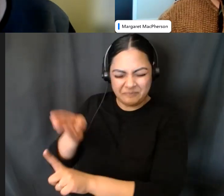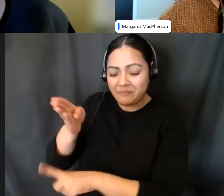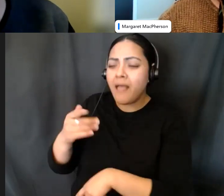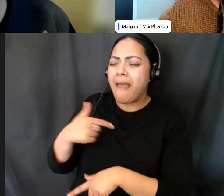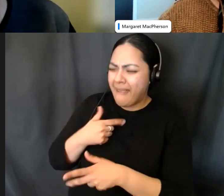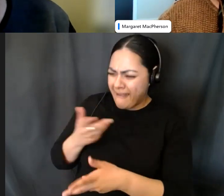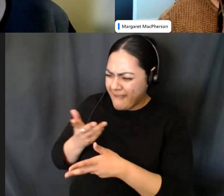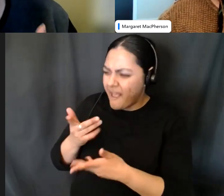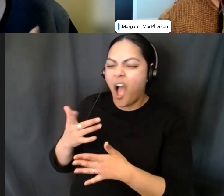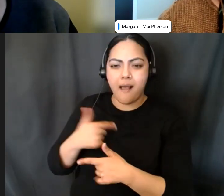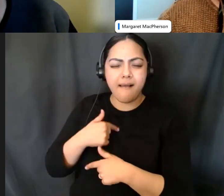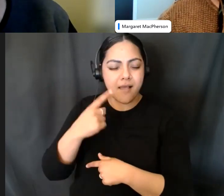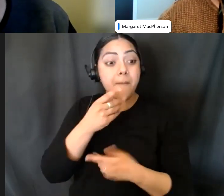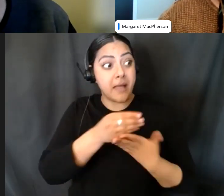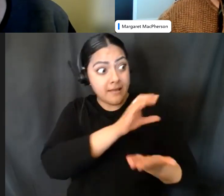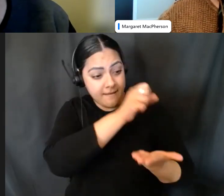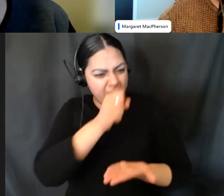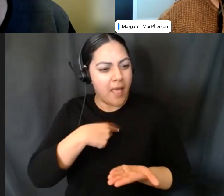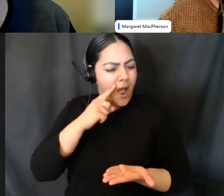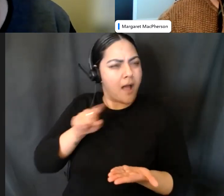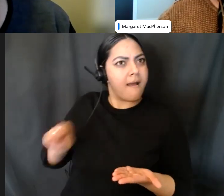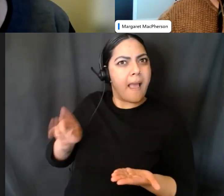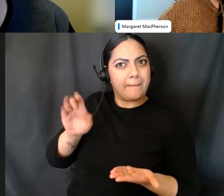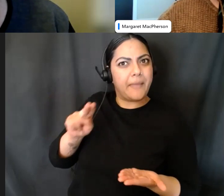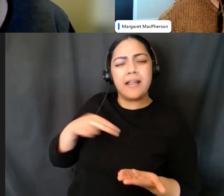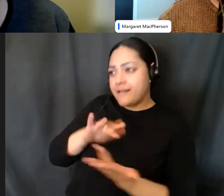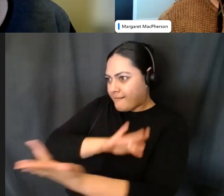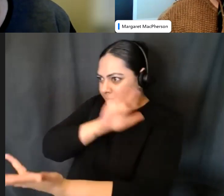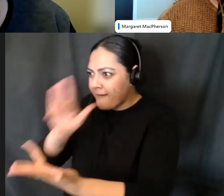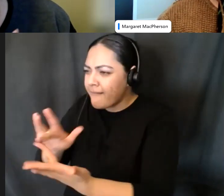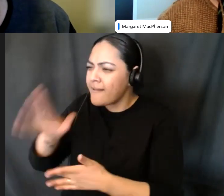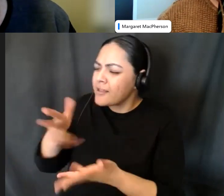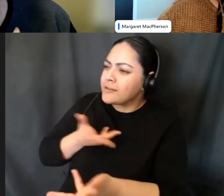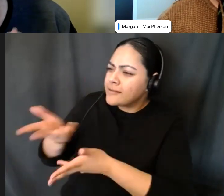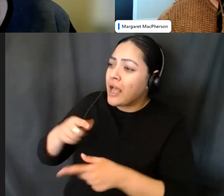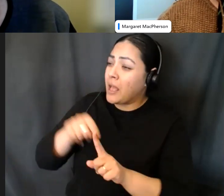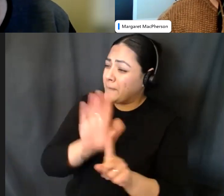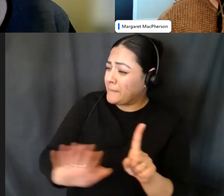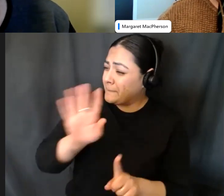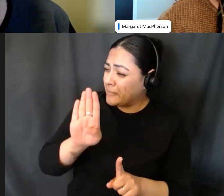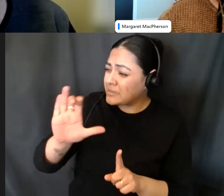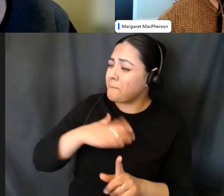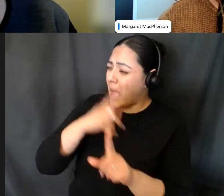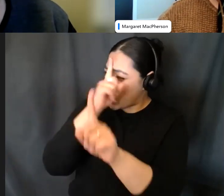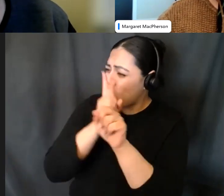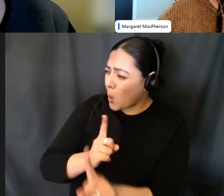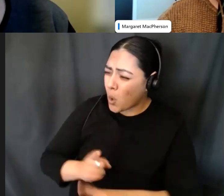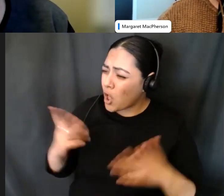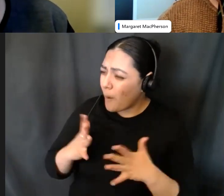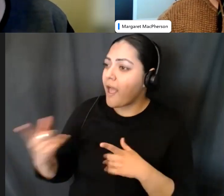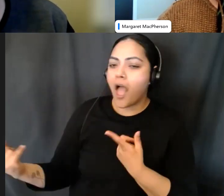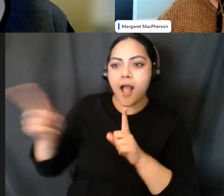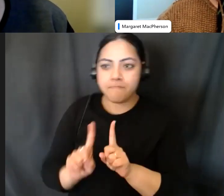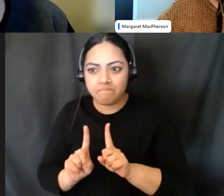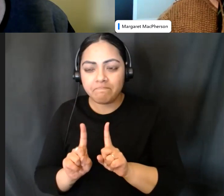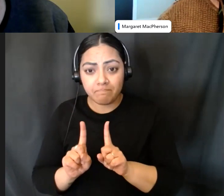talked about what I hoped we were going to be able to do in the province, and engaged him right at the beginning. He's still doing the work,